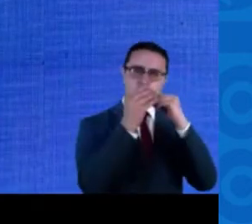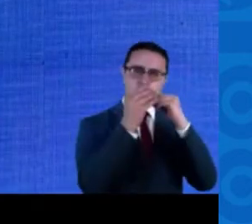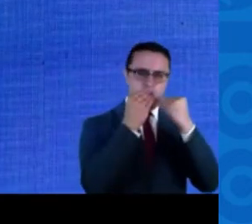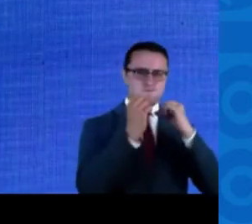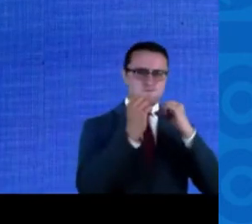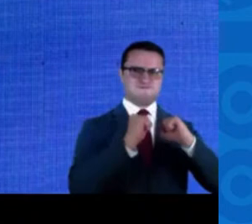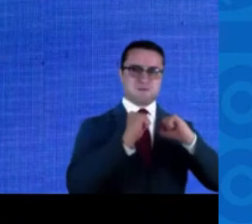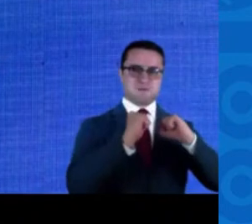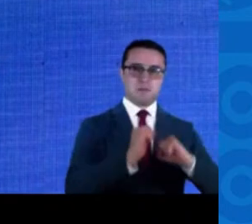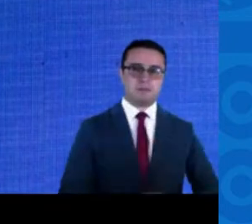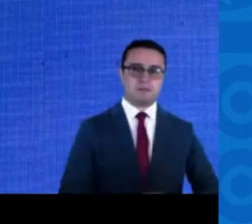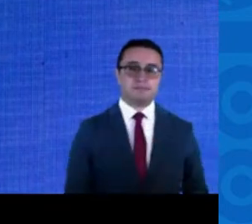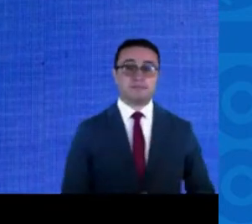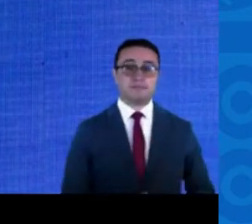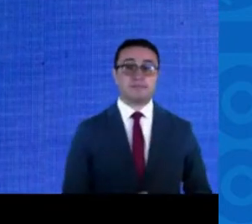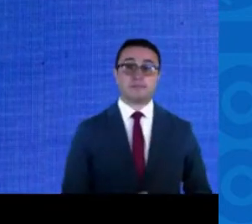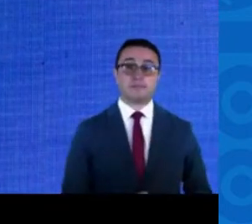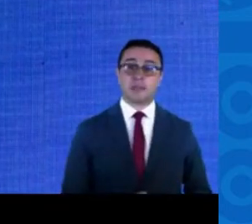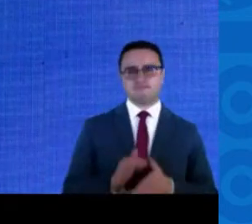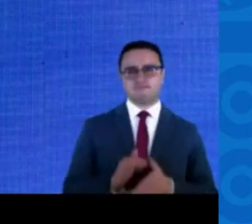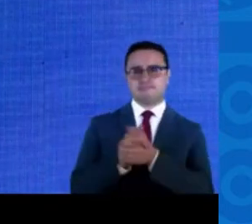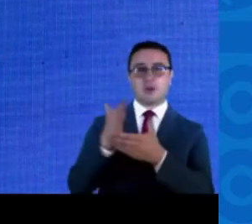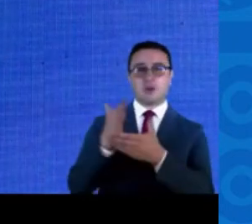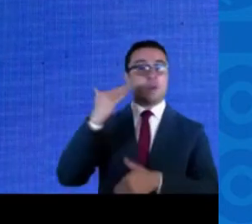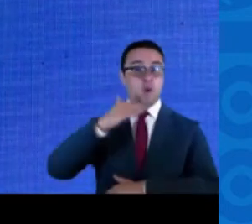for Nutrition.